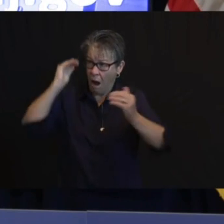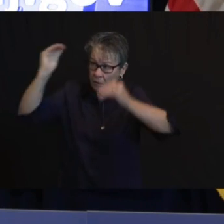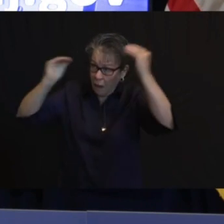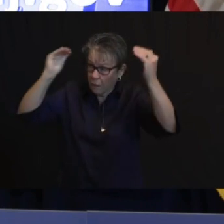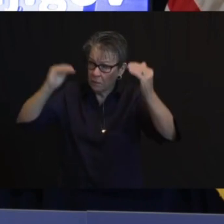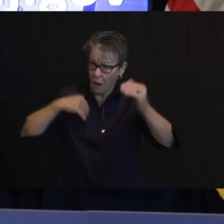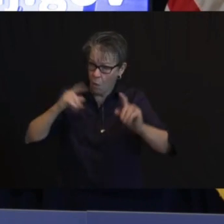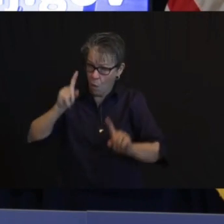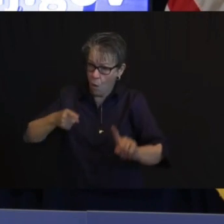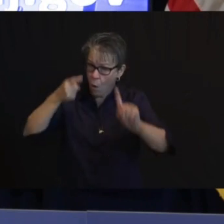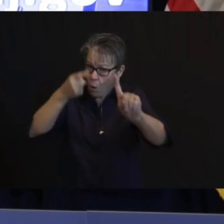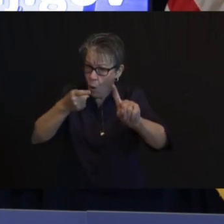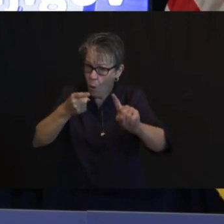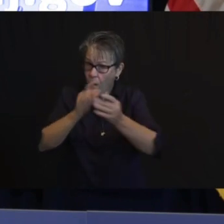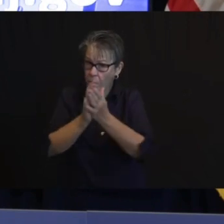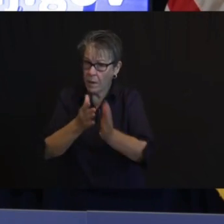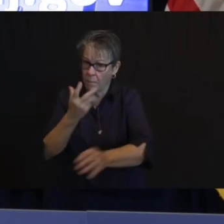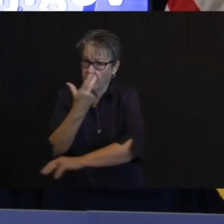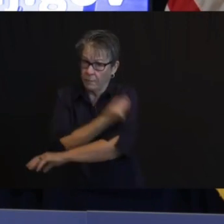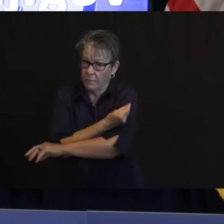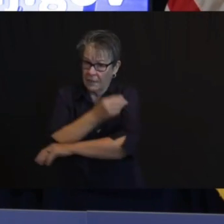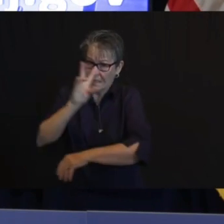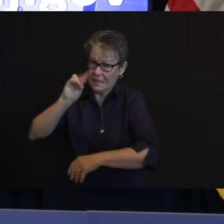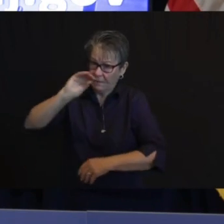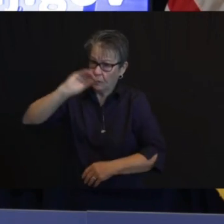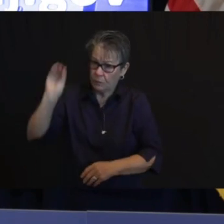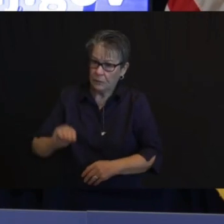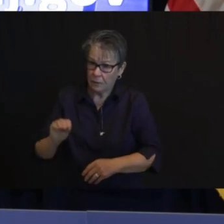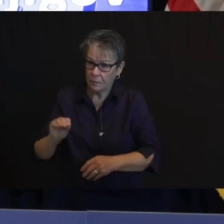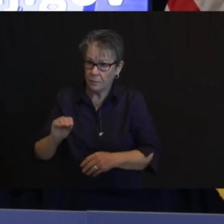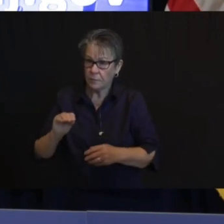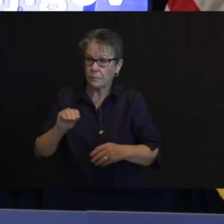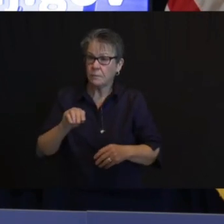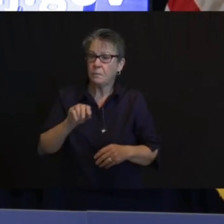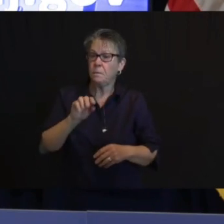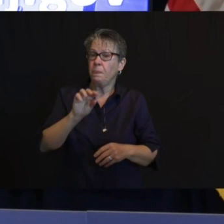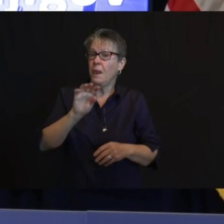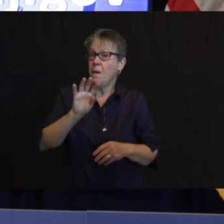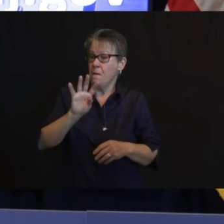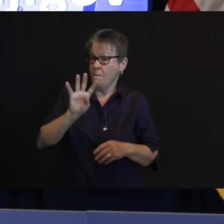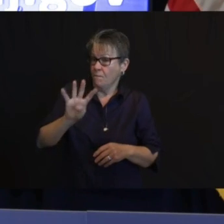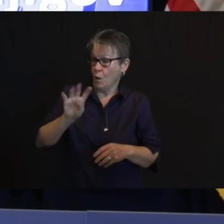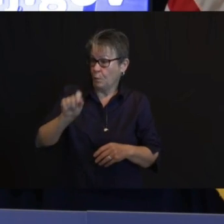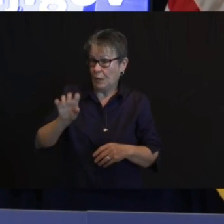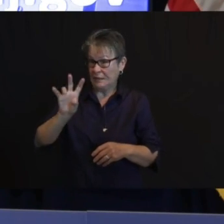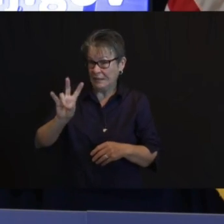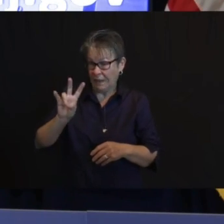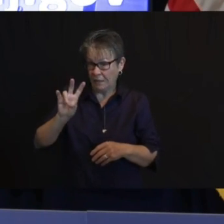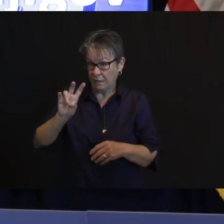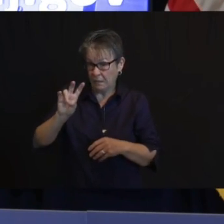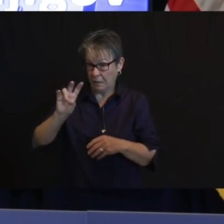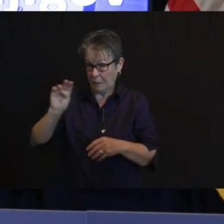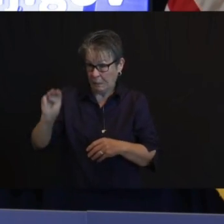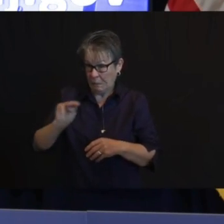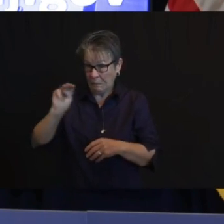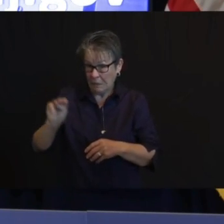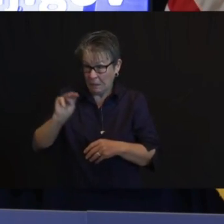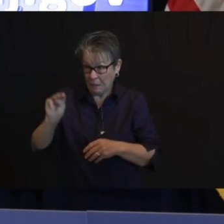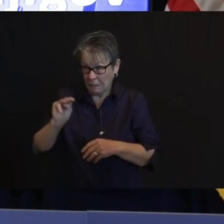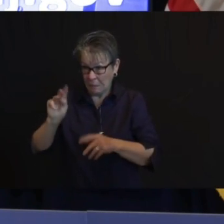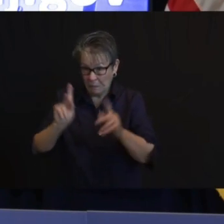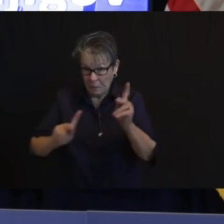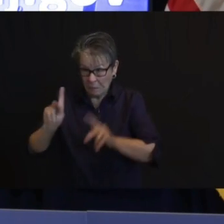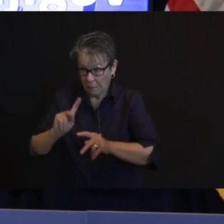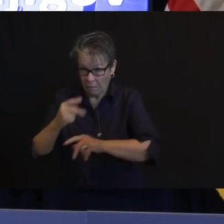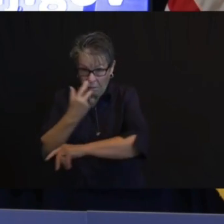frame. That's about 4.7 million individuals. The department is focused on building the public confidence